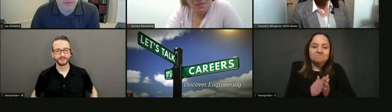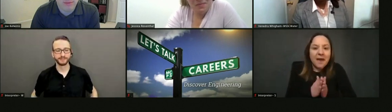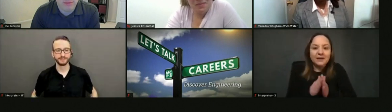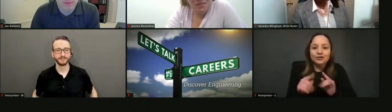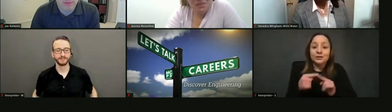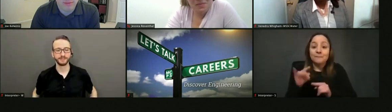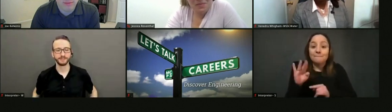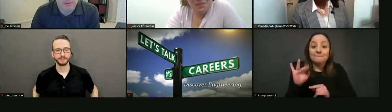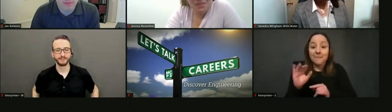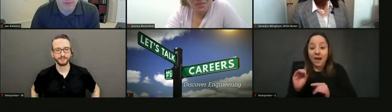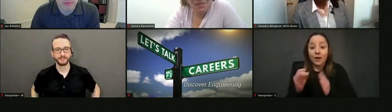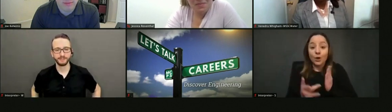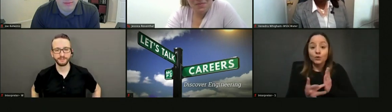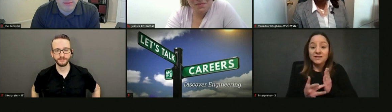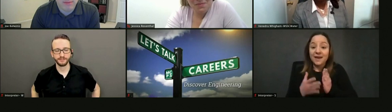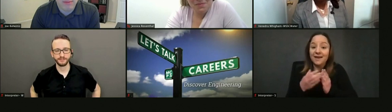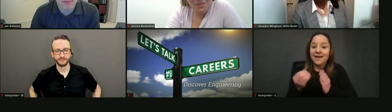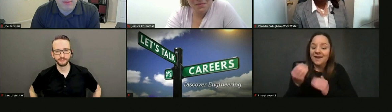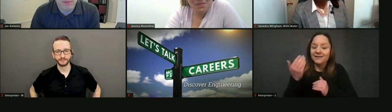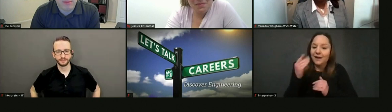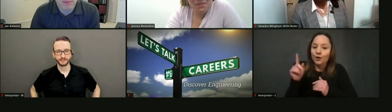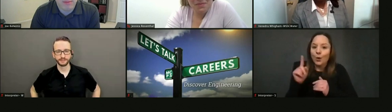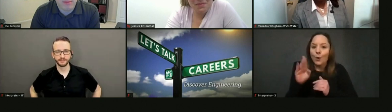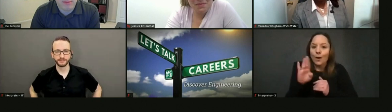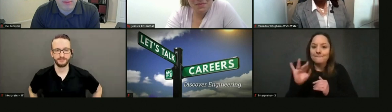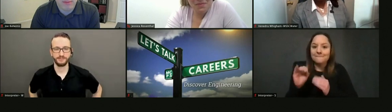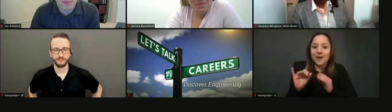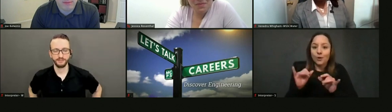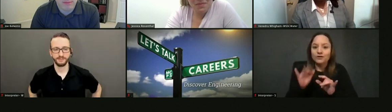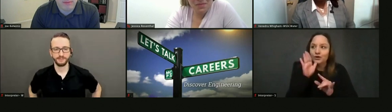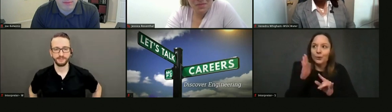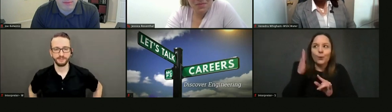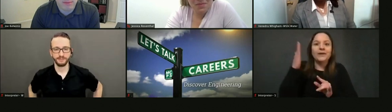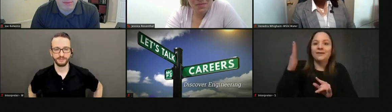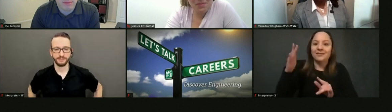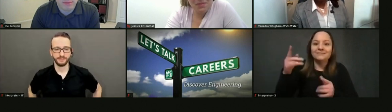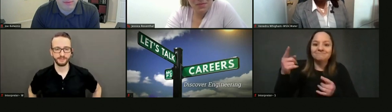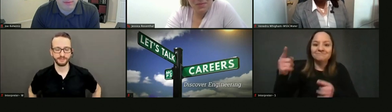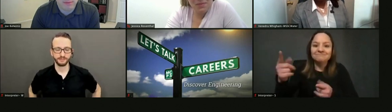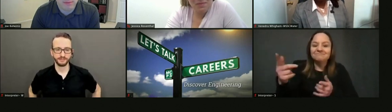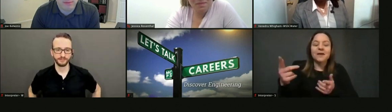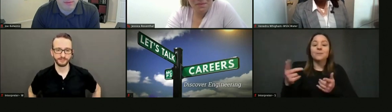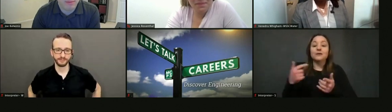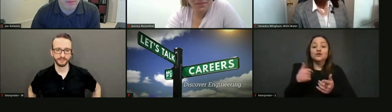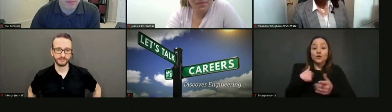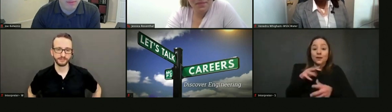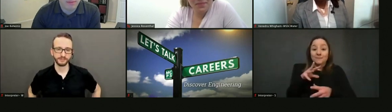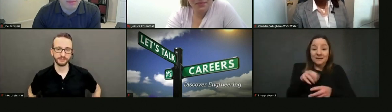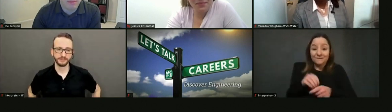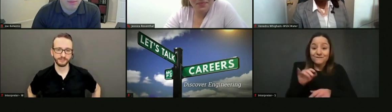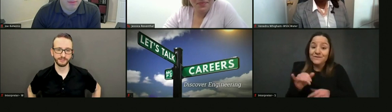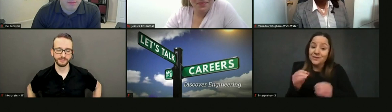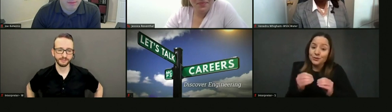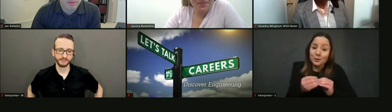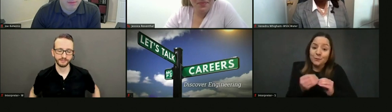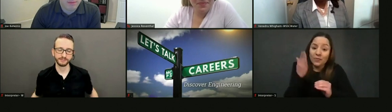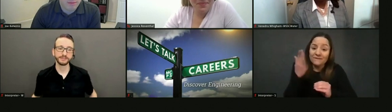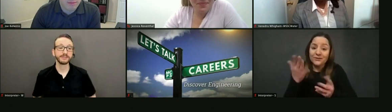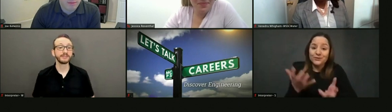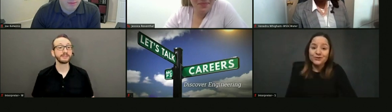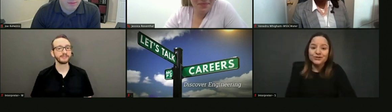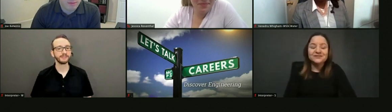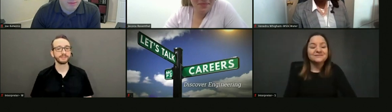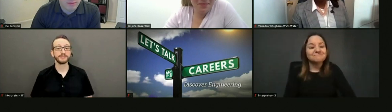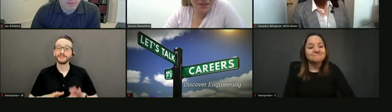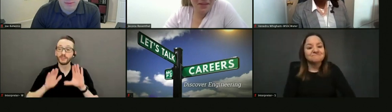where bioengineering is going to take us. And I do get to dabble in that. So just doing more of that in the future. That's awesome. Jessica?